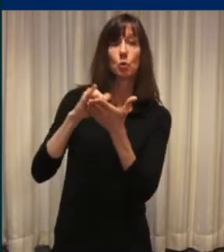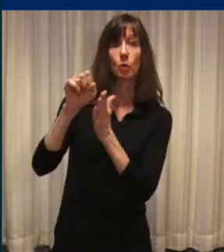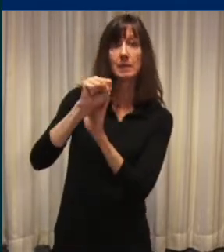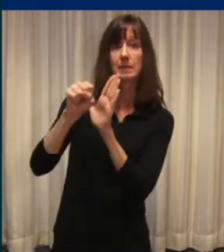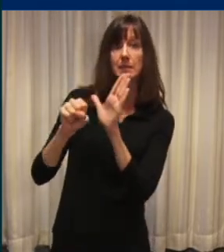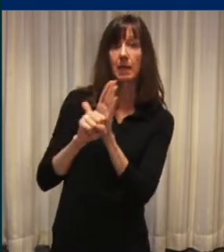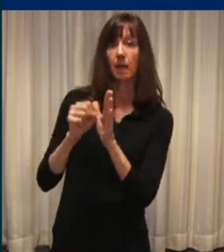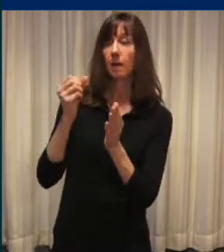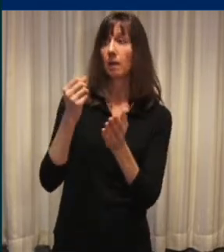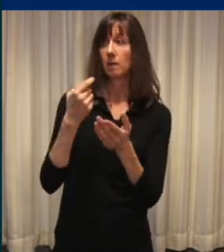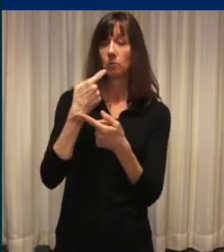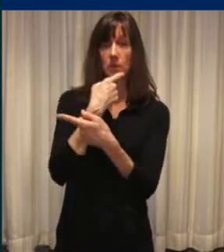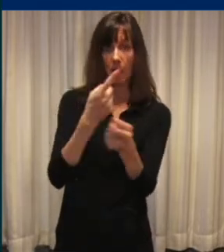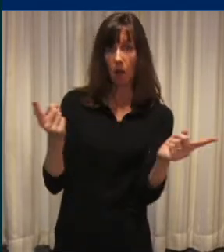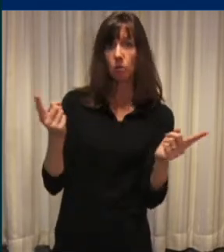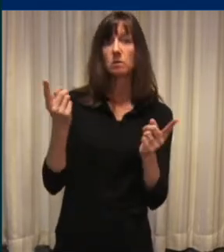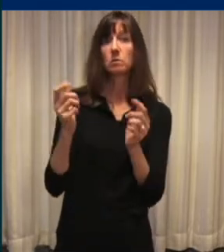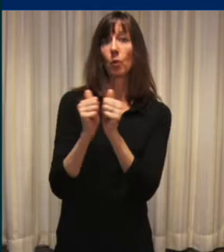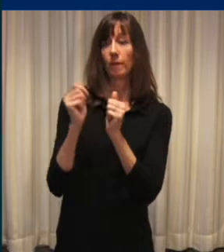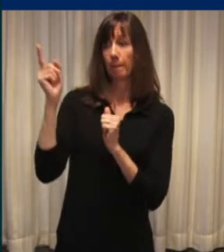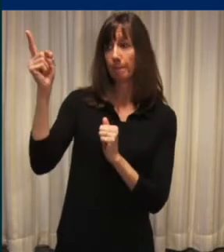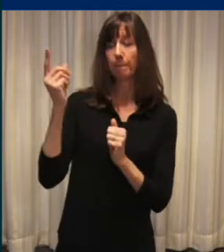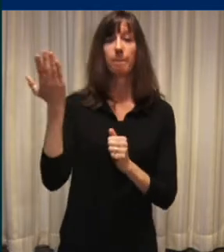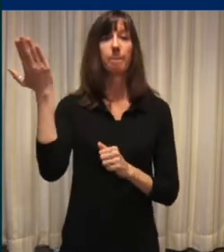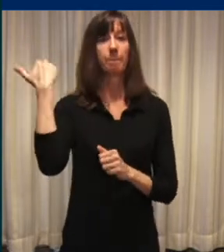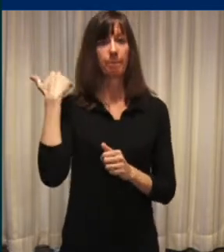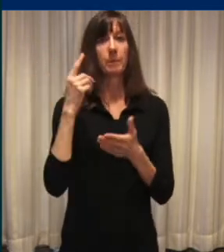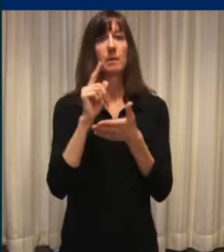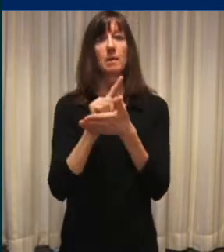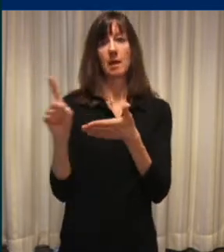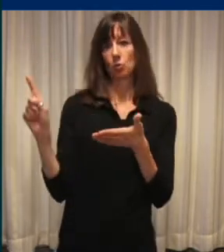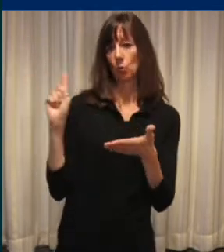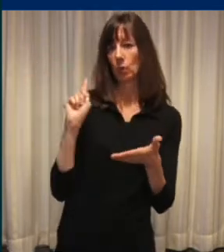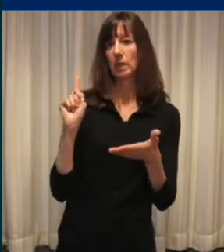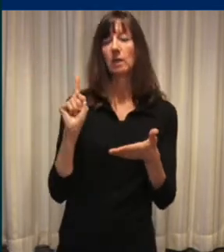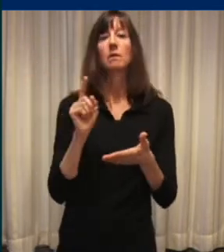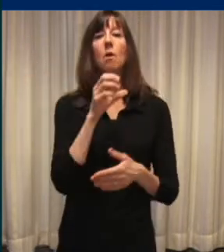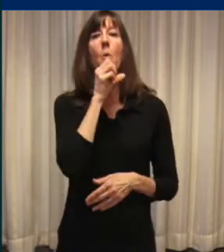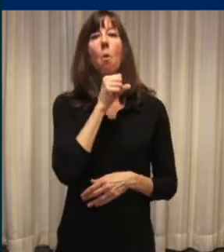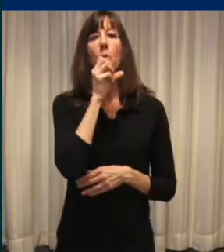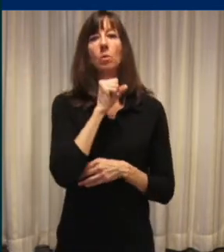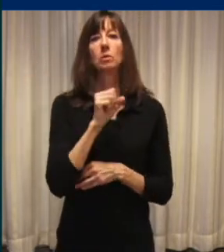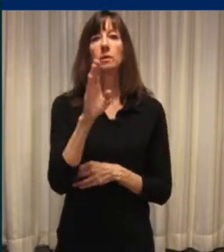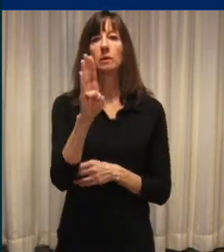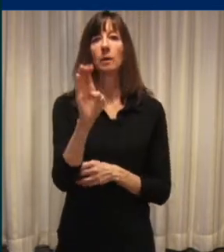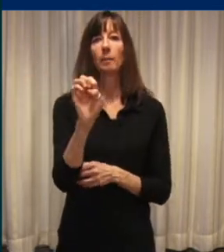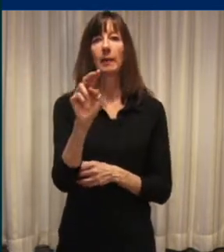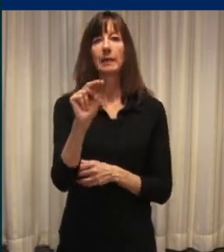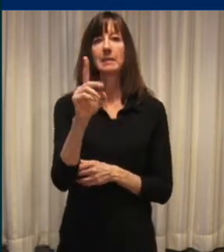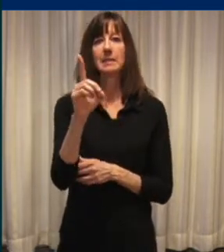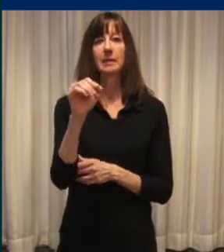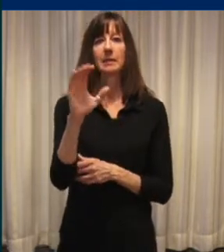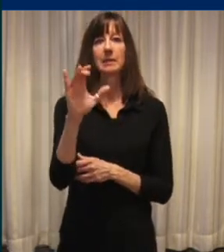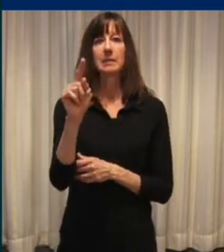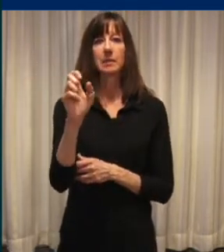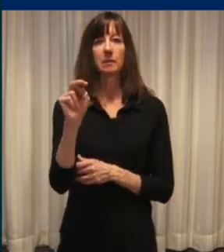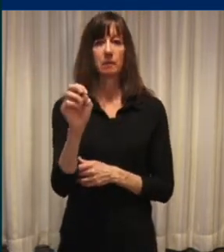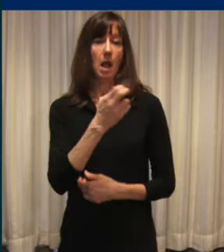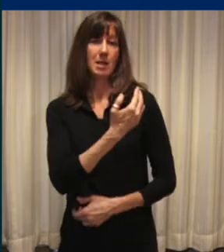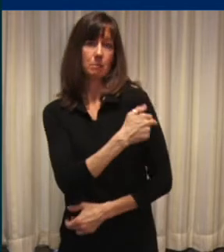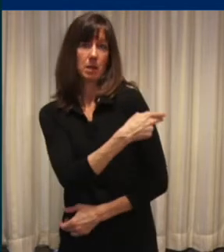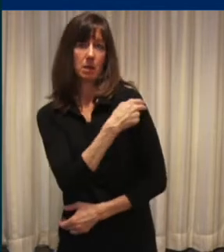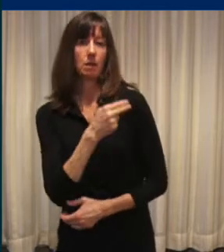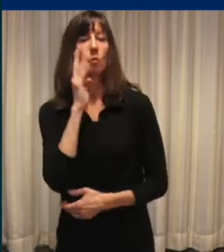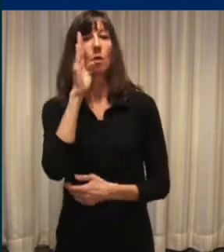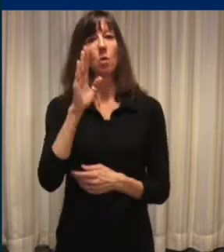Benedictine Hospital, the Mary's Avenue campus of Health Alliance, and add 235 more beds there. So that'll bring us